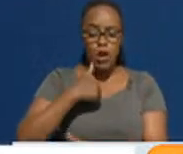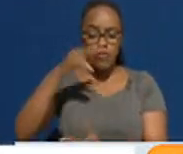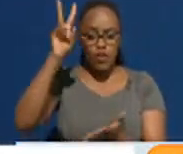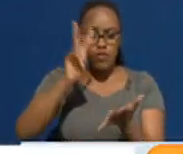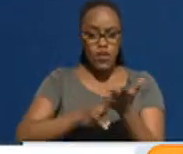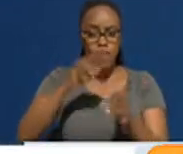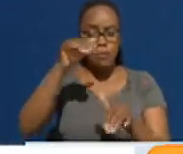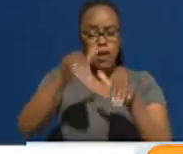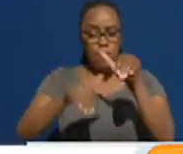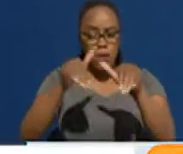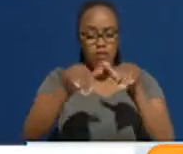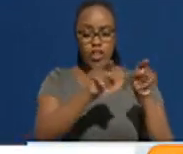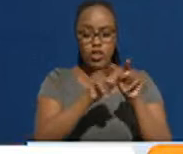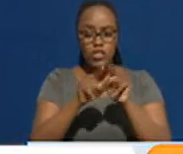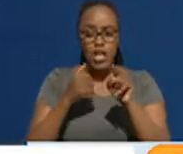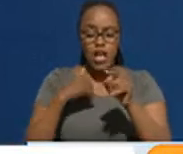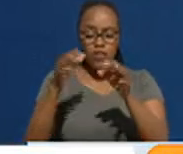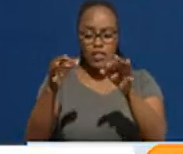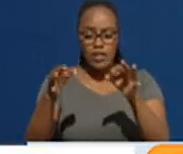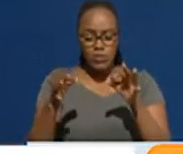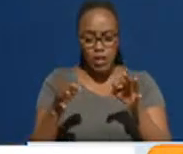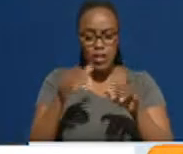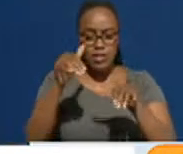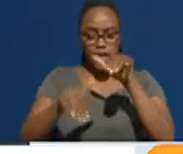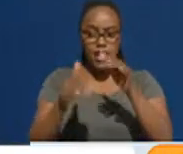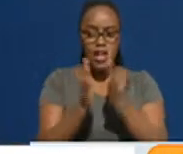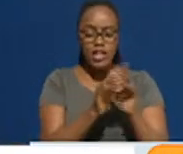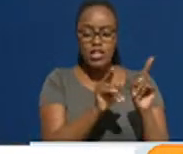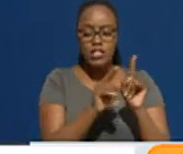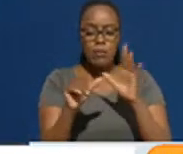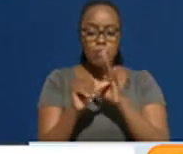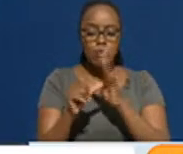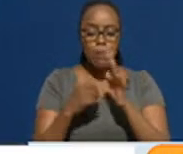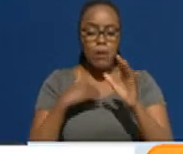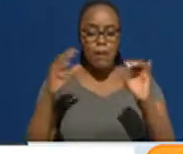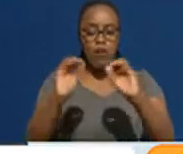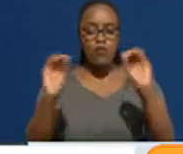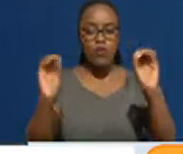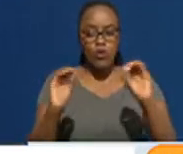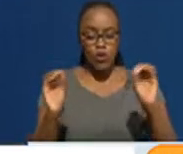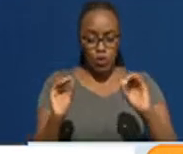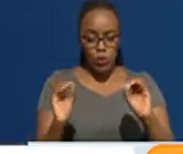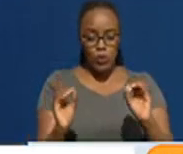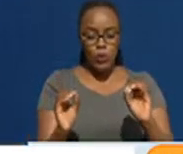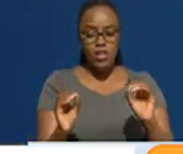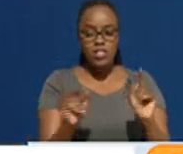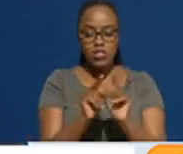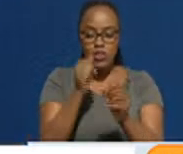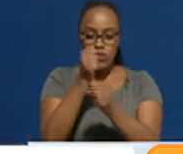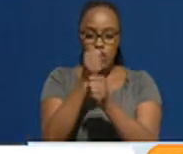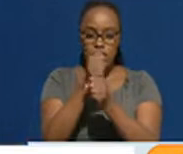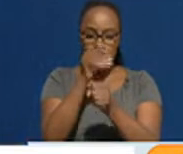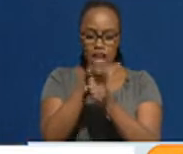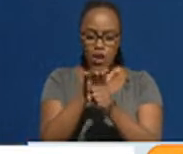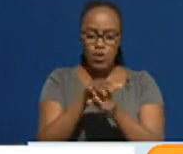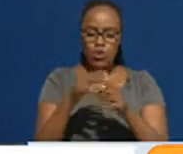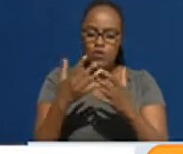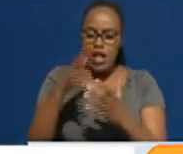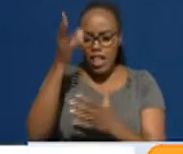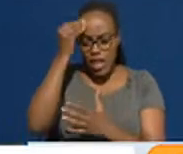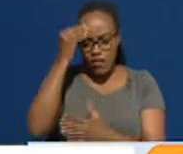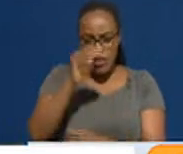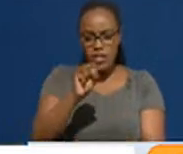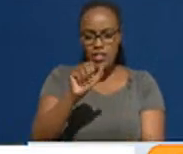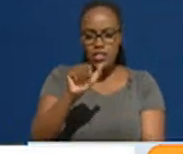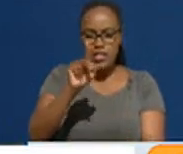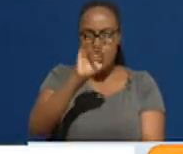verifiable elections, you would have transparent elections, you would not have problems. And we have done a lot of benchmarking, and Sakaja and I